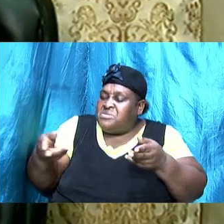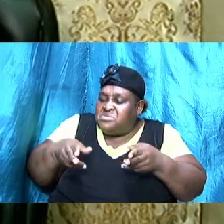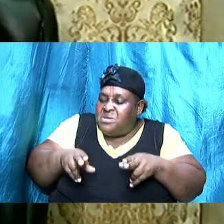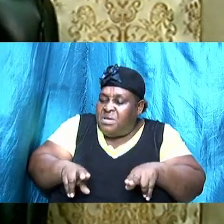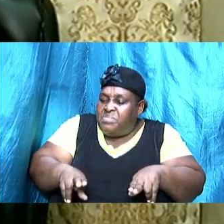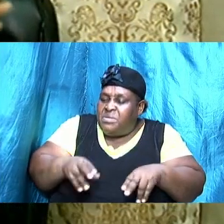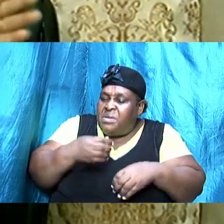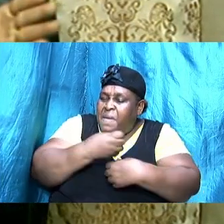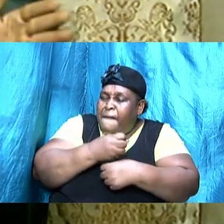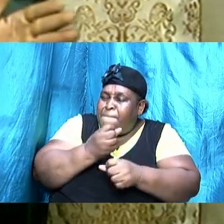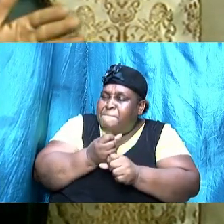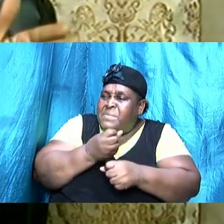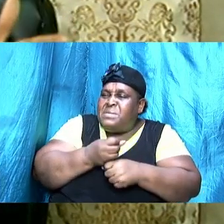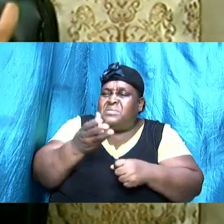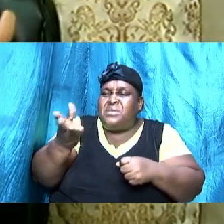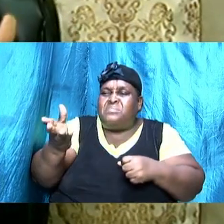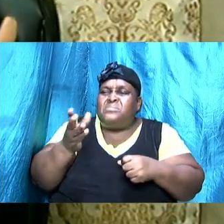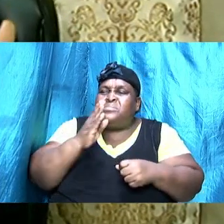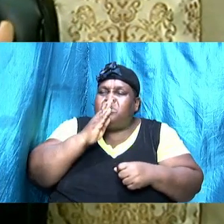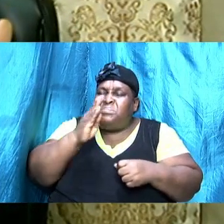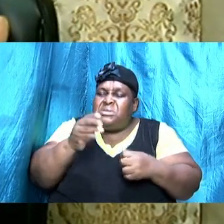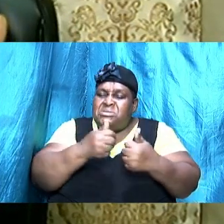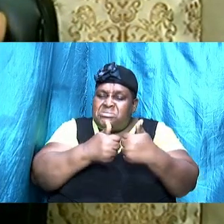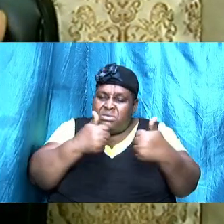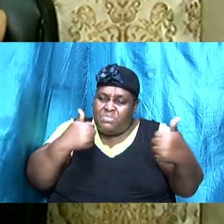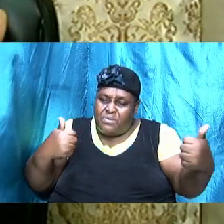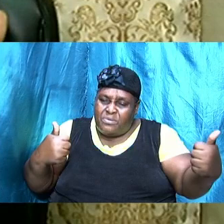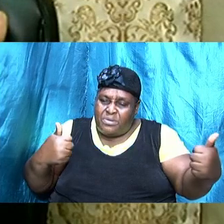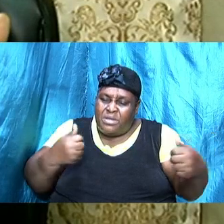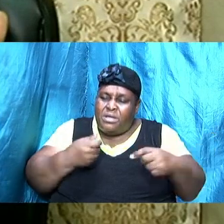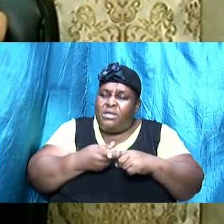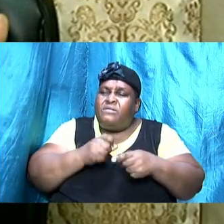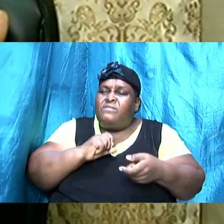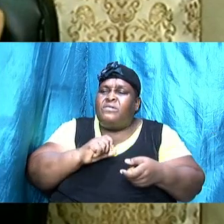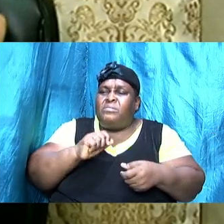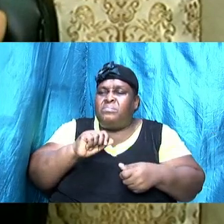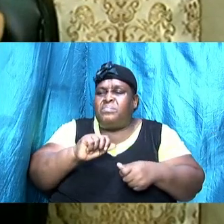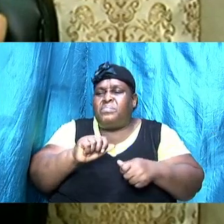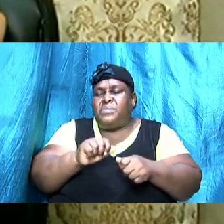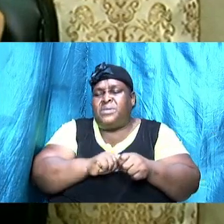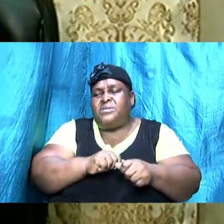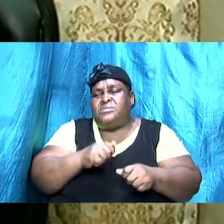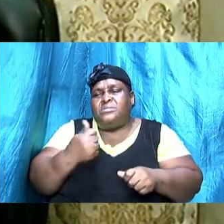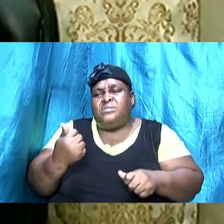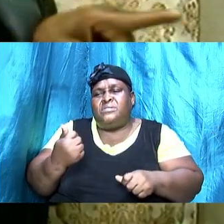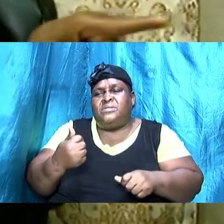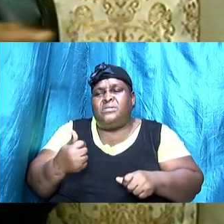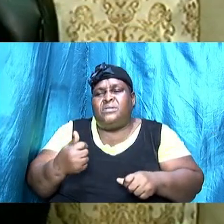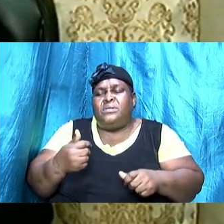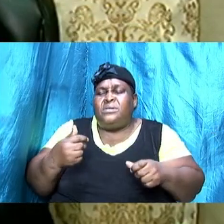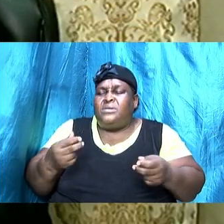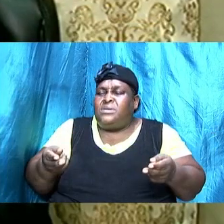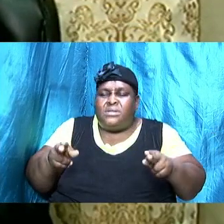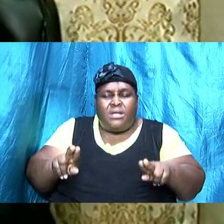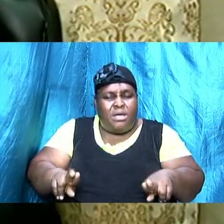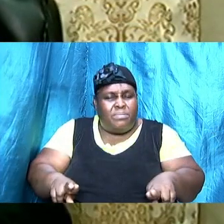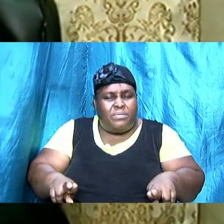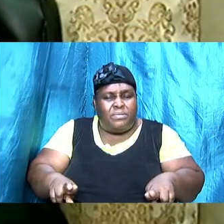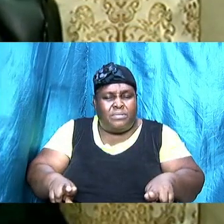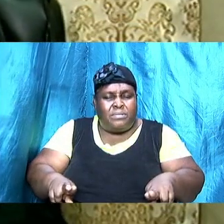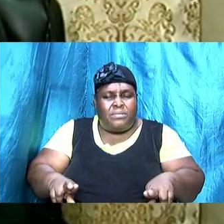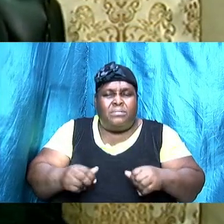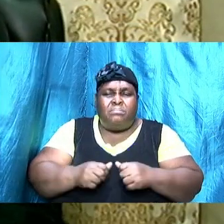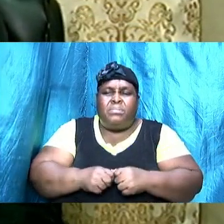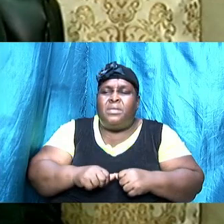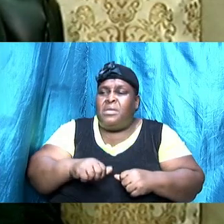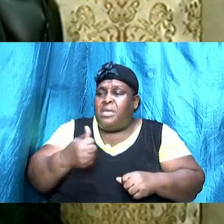that cause them to be away from each other. Yes, so it does happen, and Paul alludes to it here. And